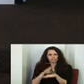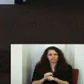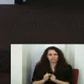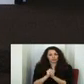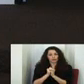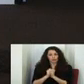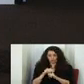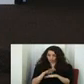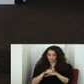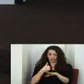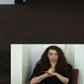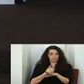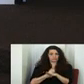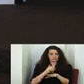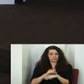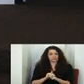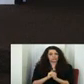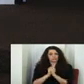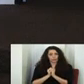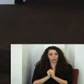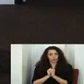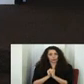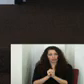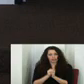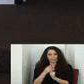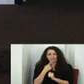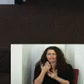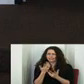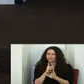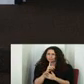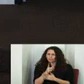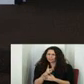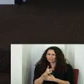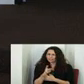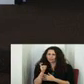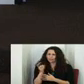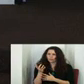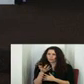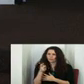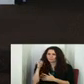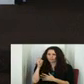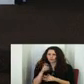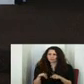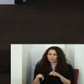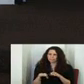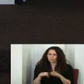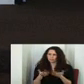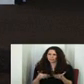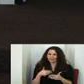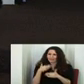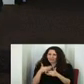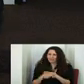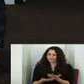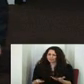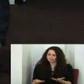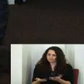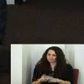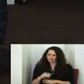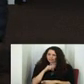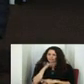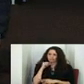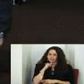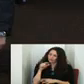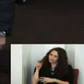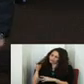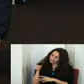prayer and say, is this really what I'm supposed to be doing next? That's what Reverend Brent was asking